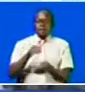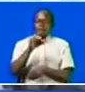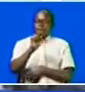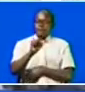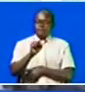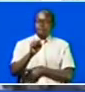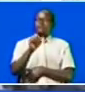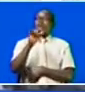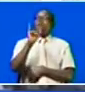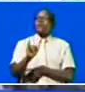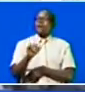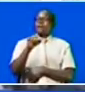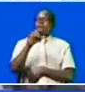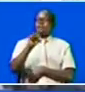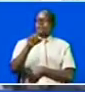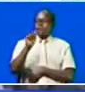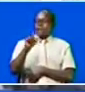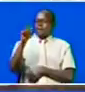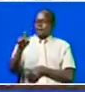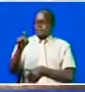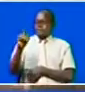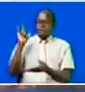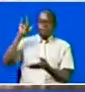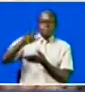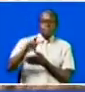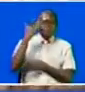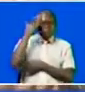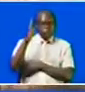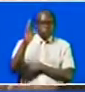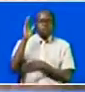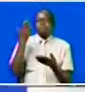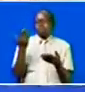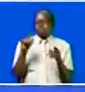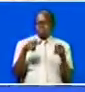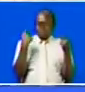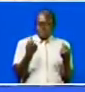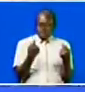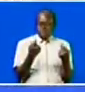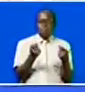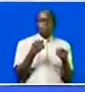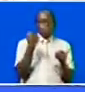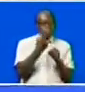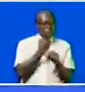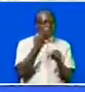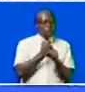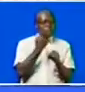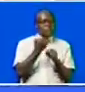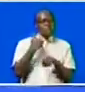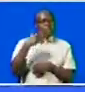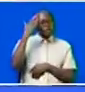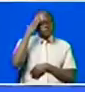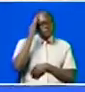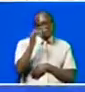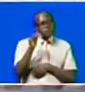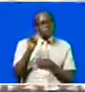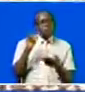5YCAC Cessna aircraft still remain a mystery. There is a team doing investigations. Wajue kwa nini hiyo ndege